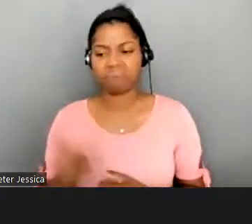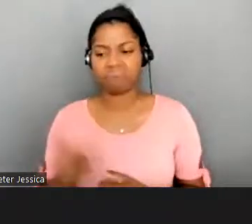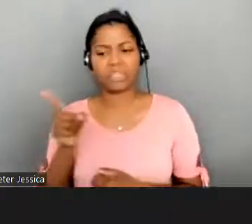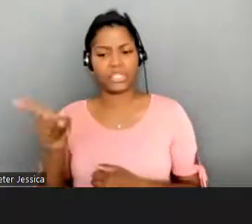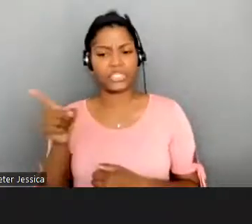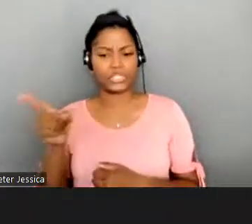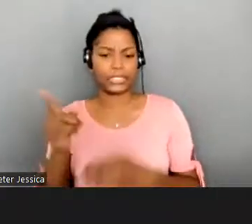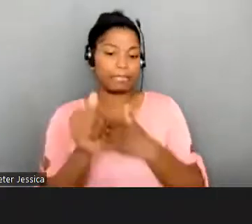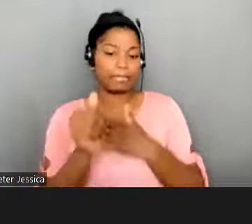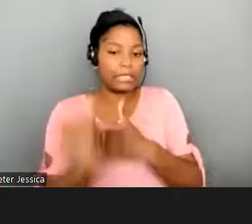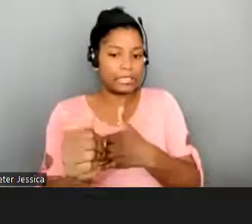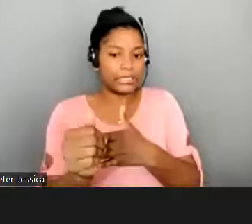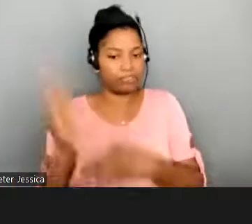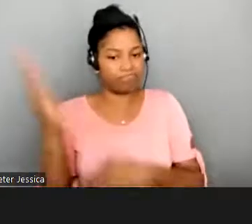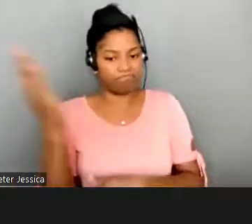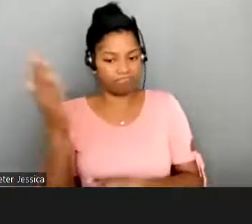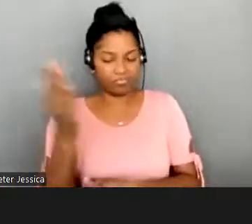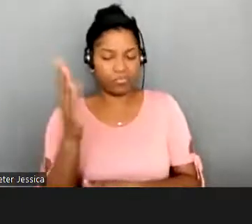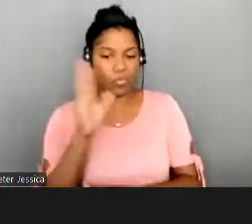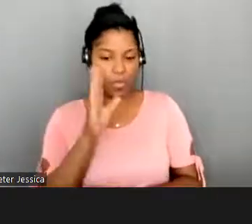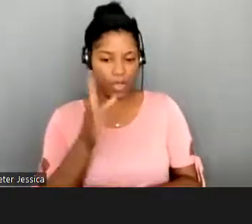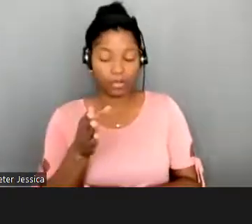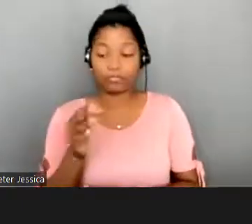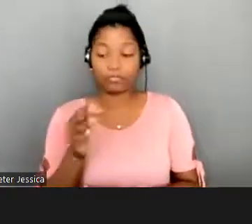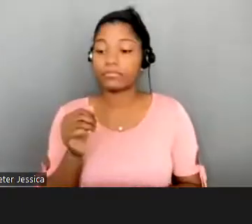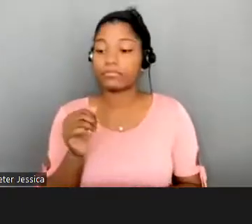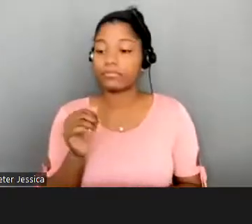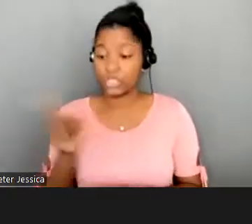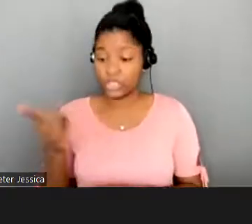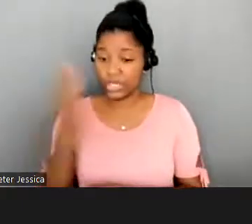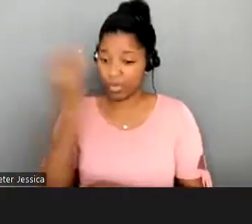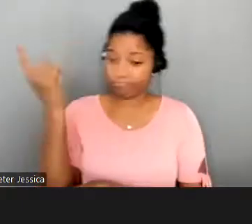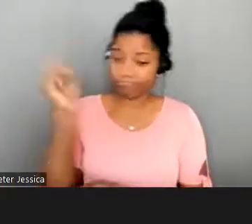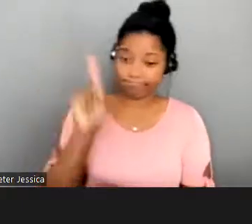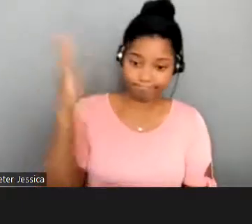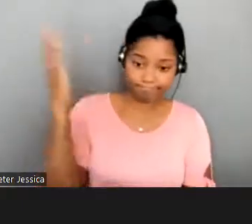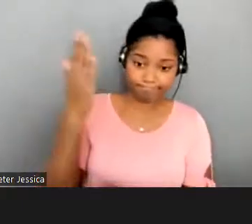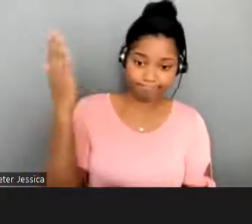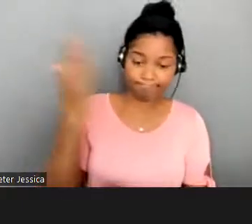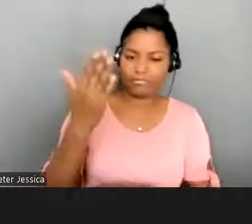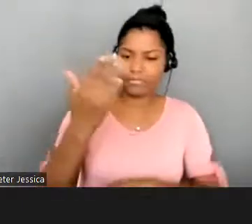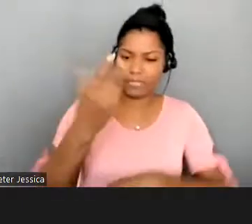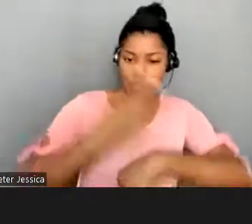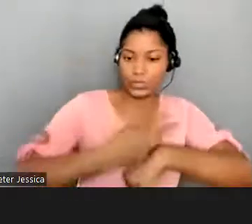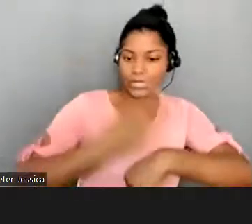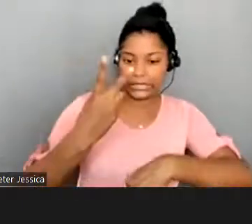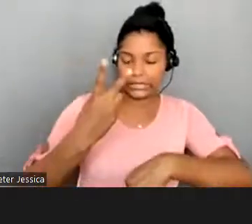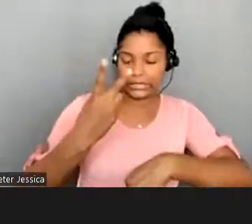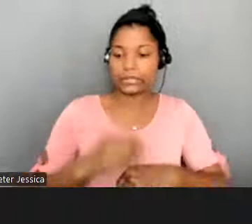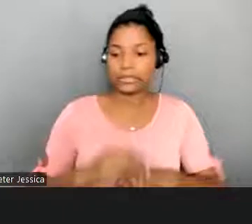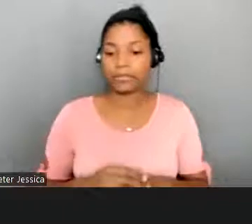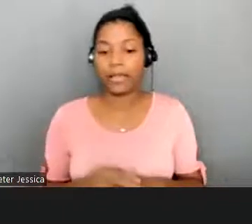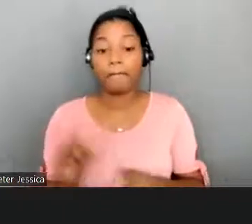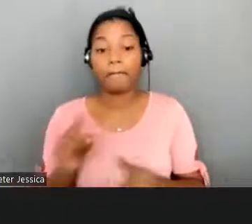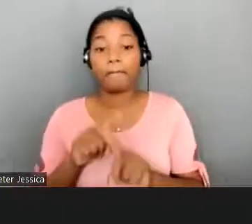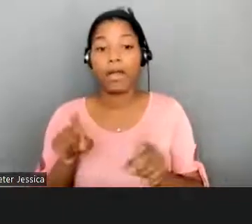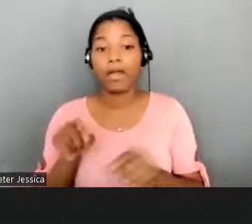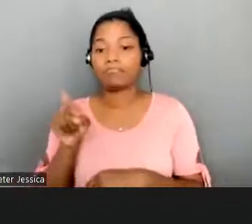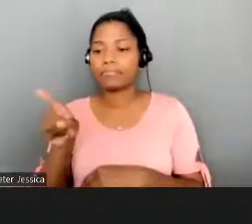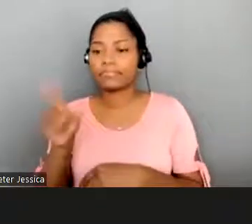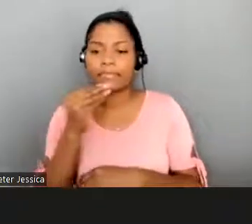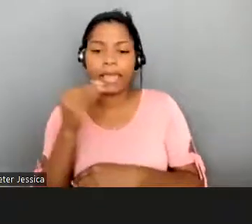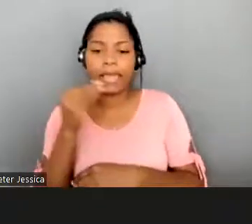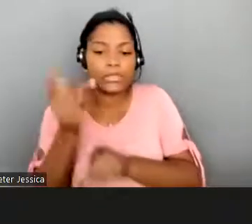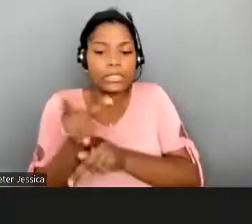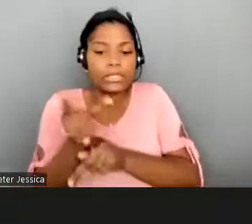you'll be hearing from her throughout both days. As we get started, I wanted to turn to Meredith to provide some quick housekeeping